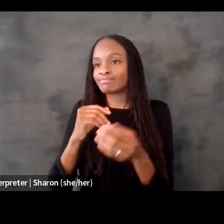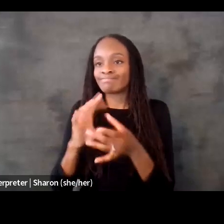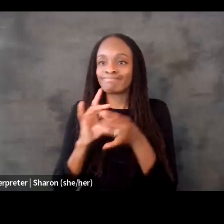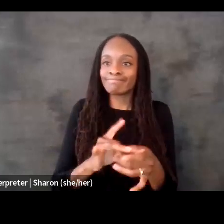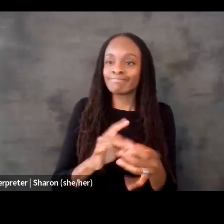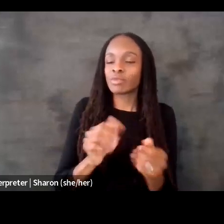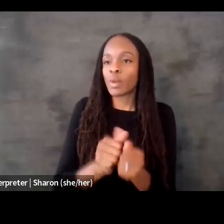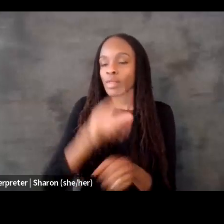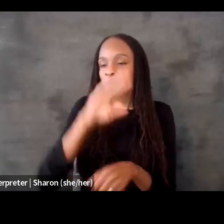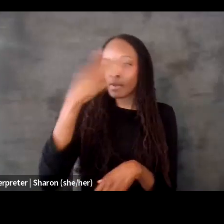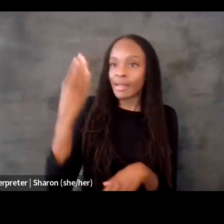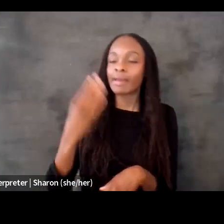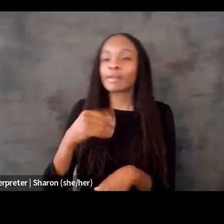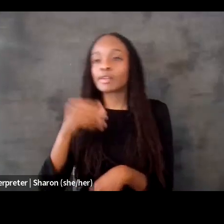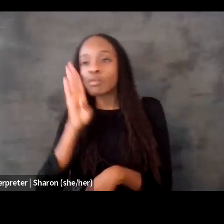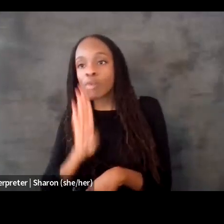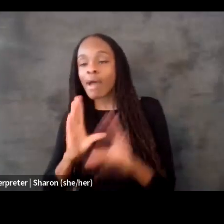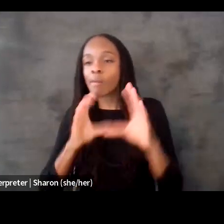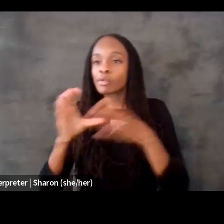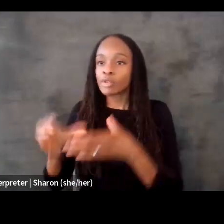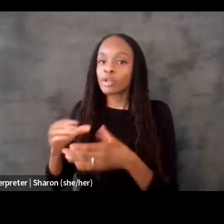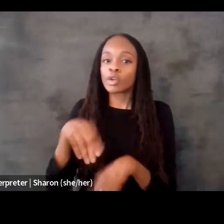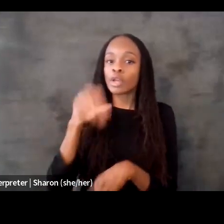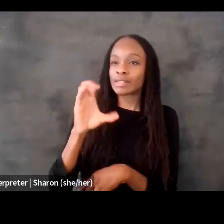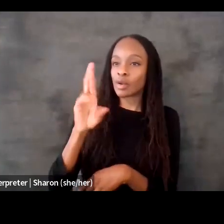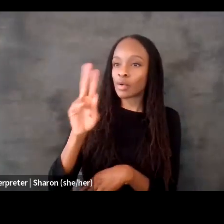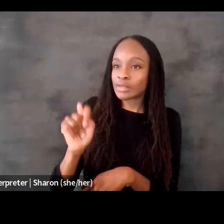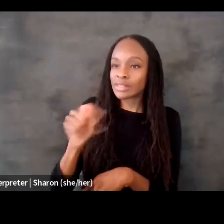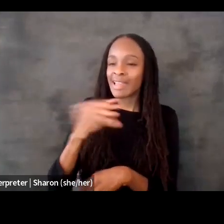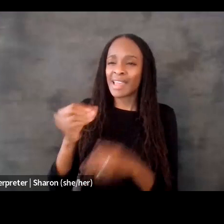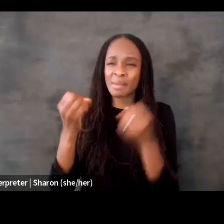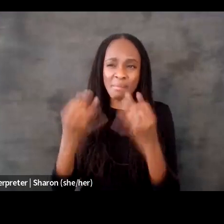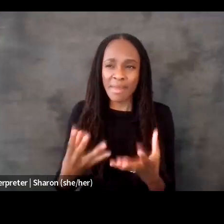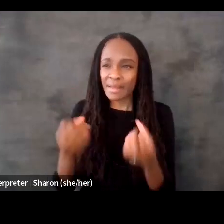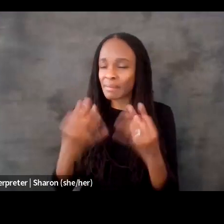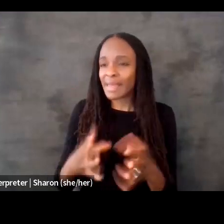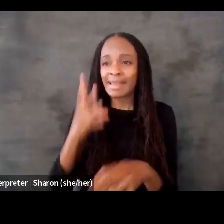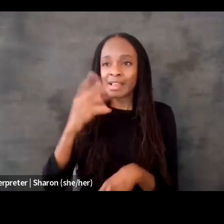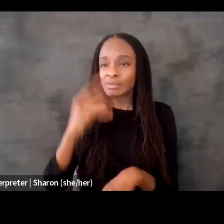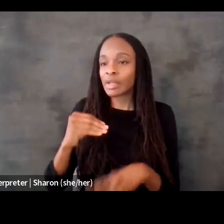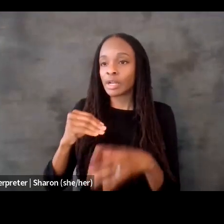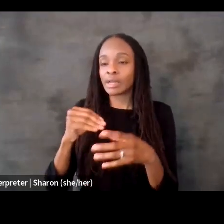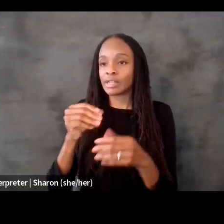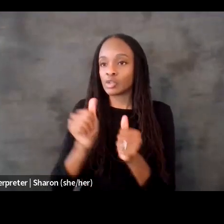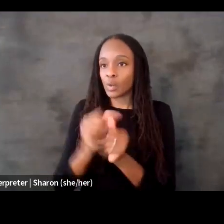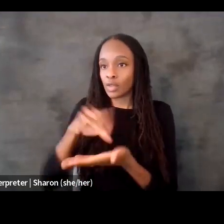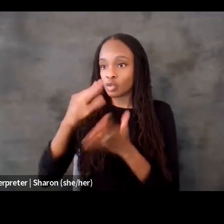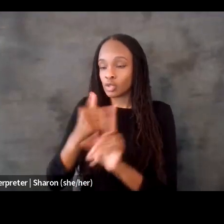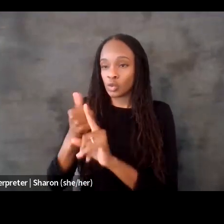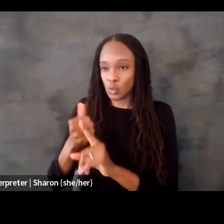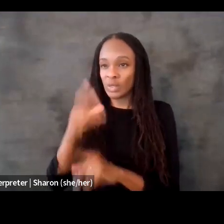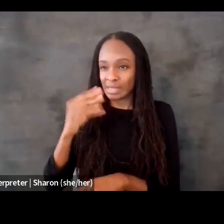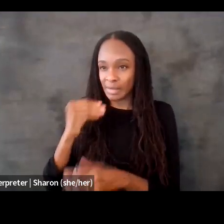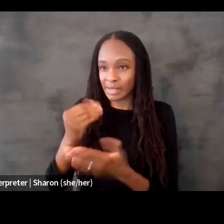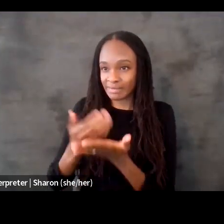critical race theory, around centering the experiences of students with marginalized identities, there's some different